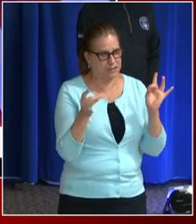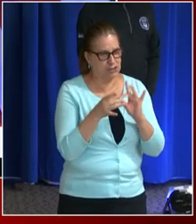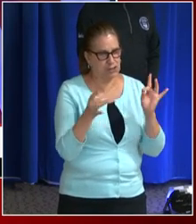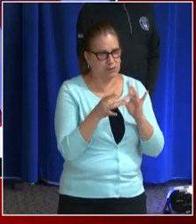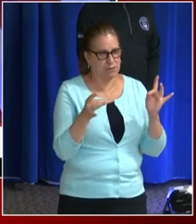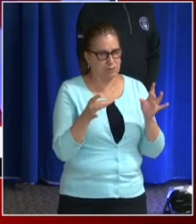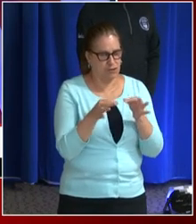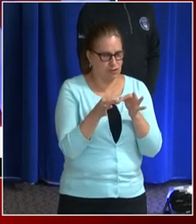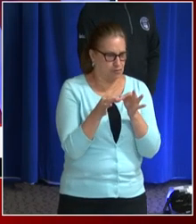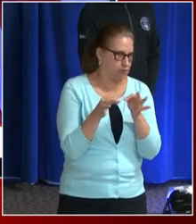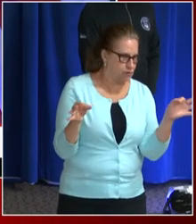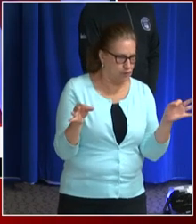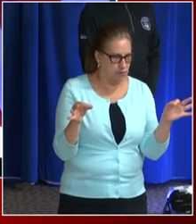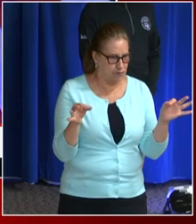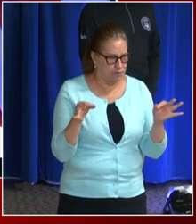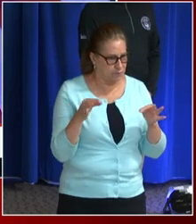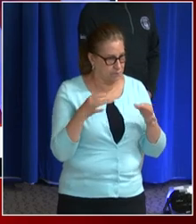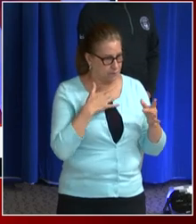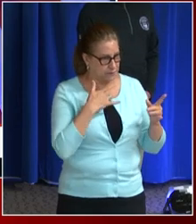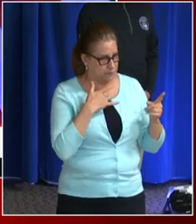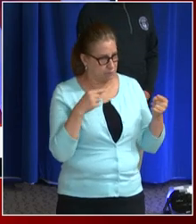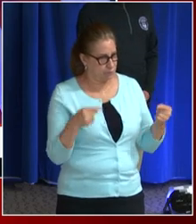protests?